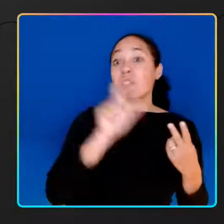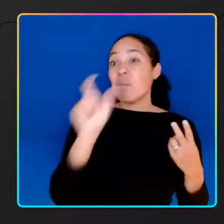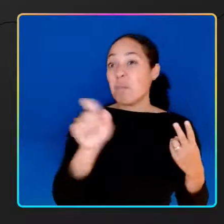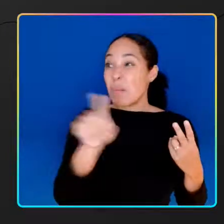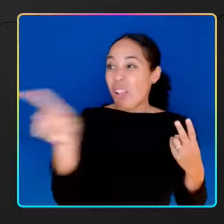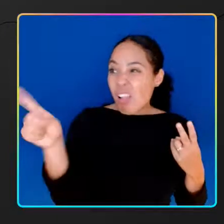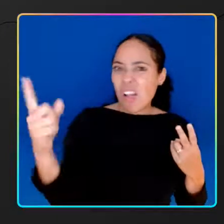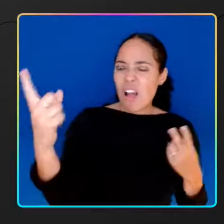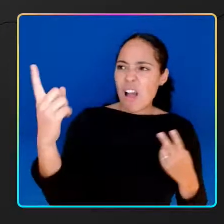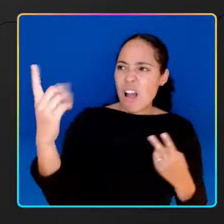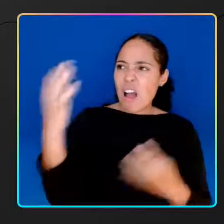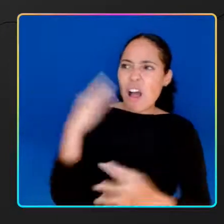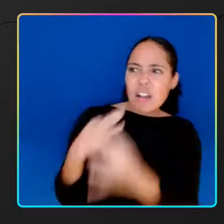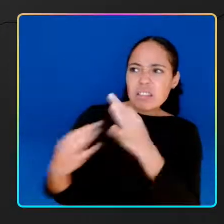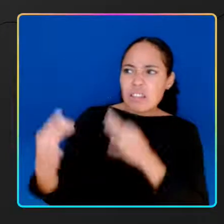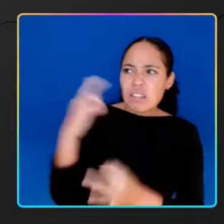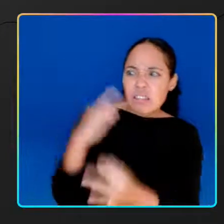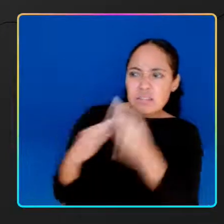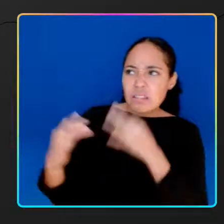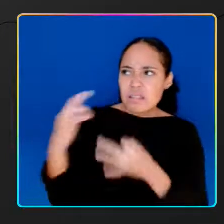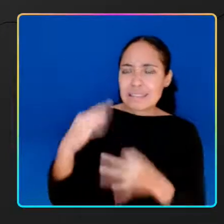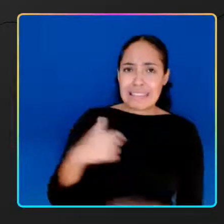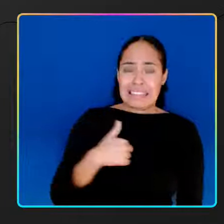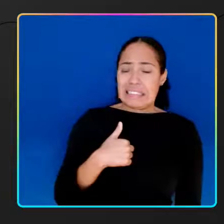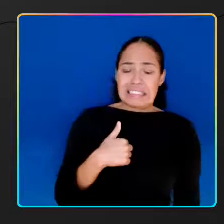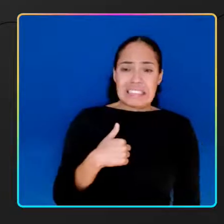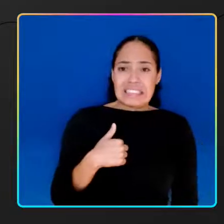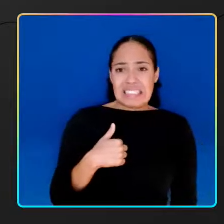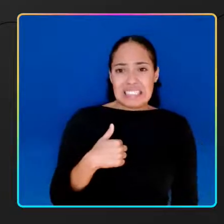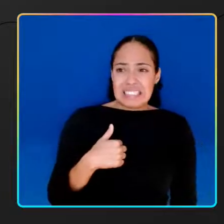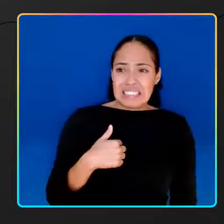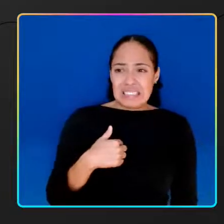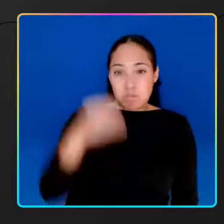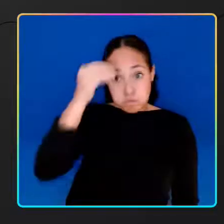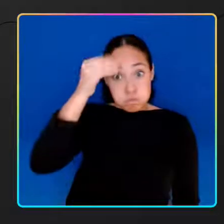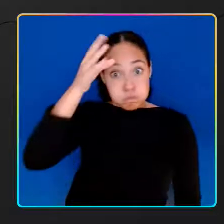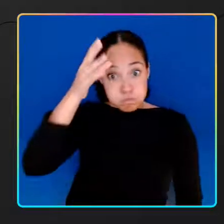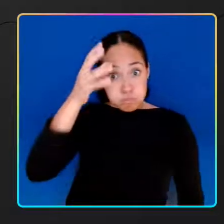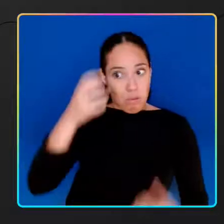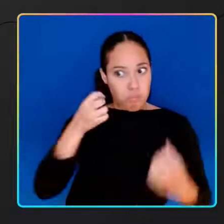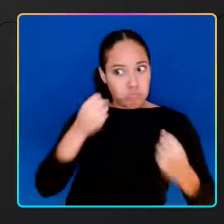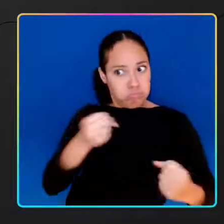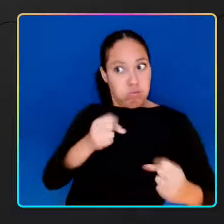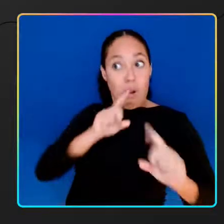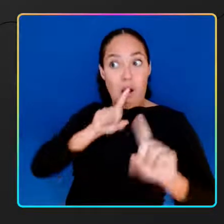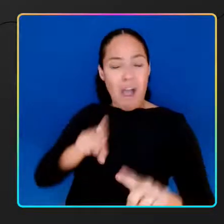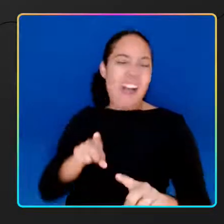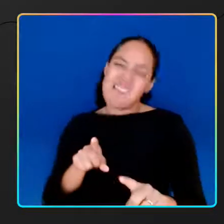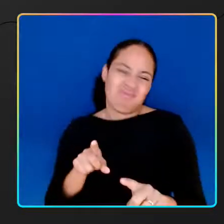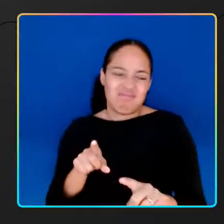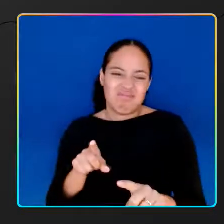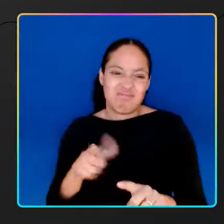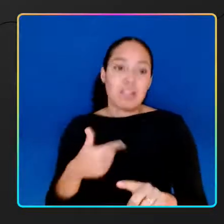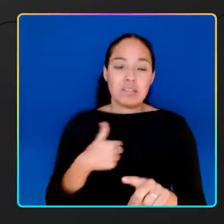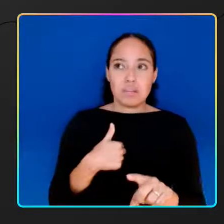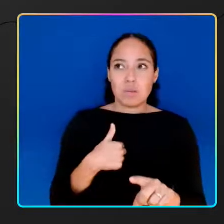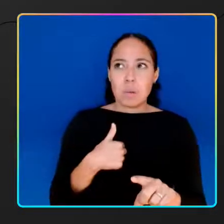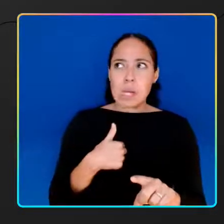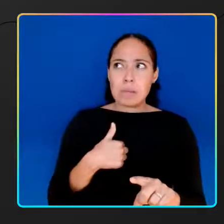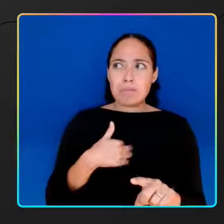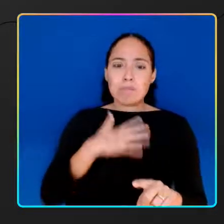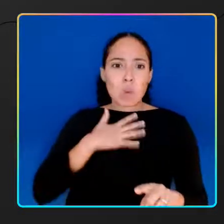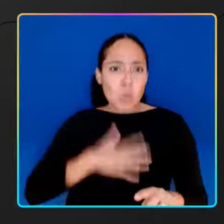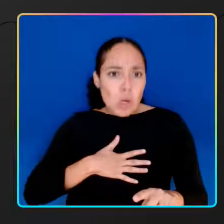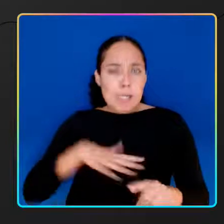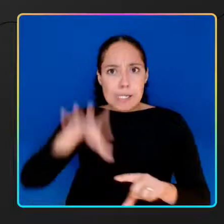I couldn't kind of. I'm not really powerful on that, and I'm really getting interested to know more about how